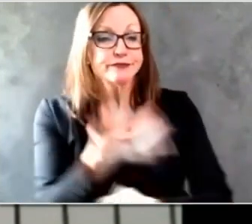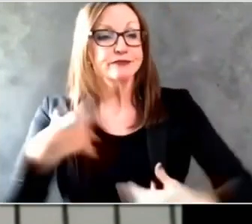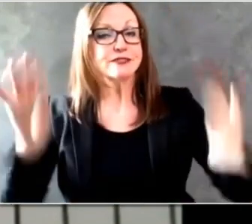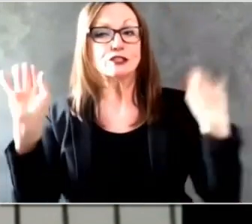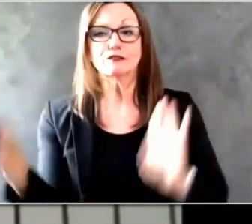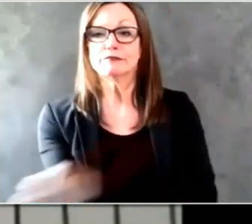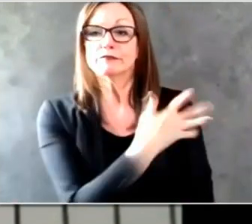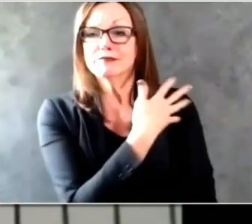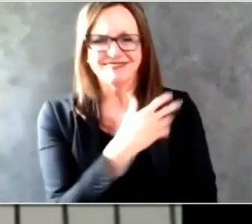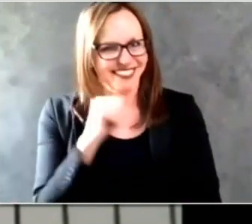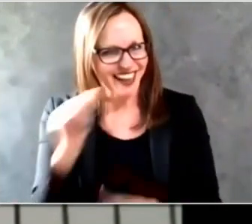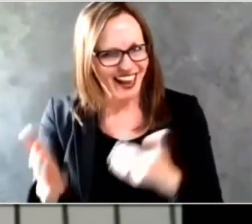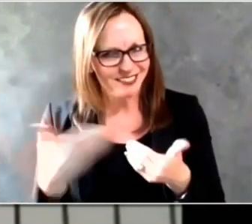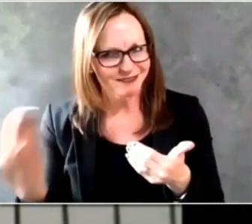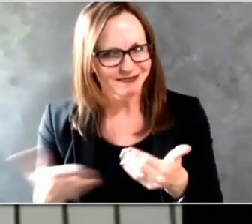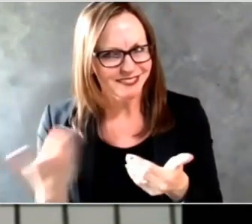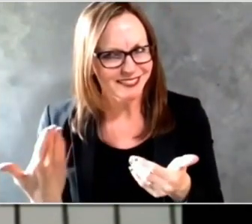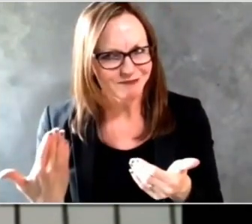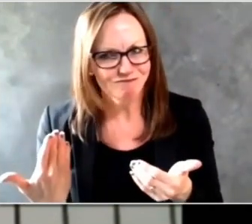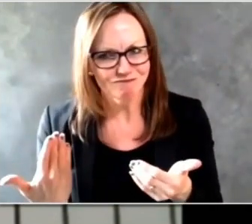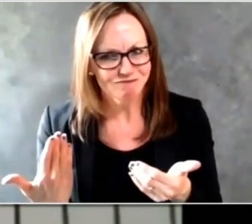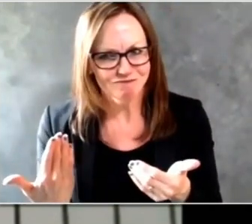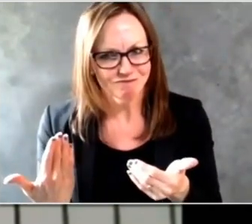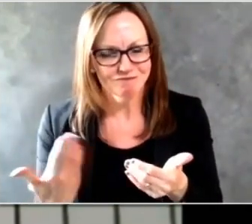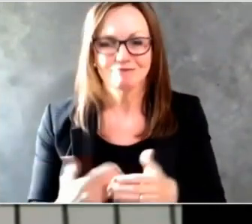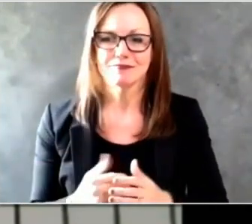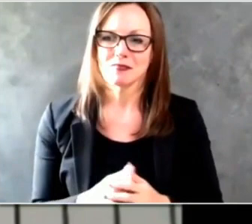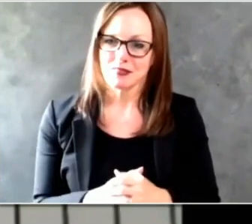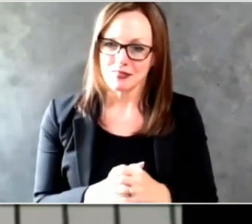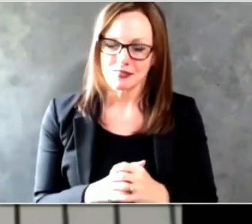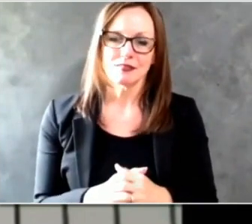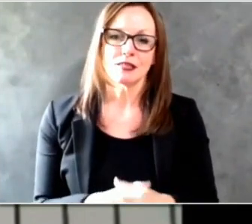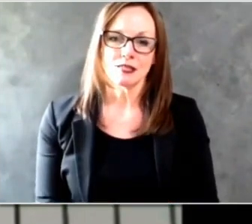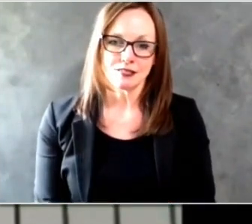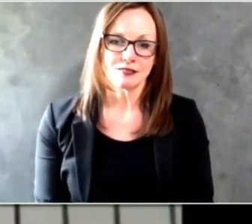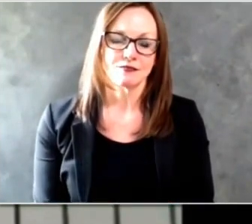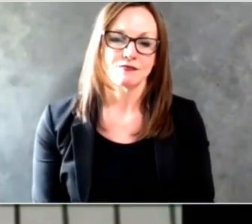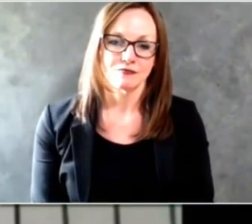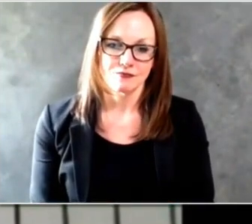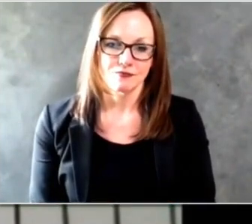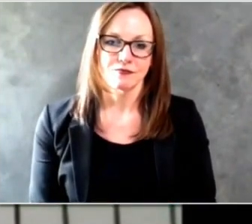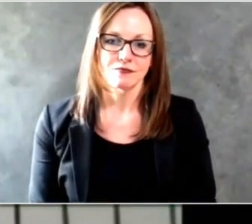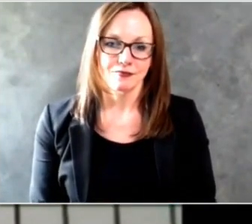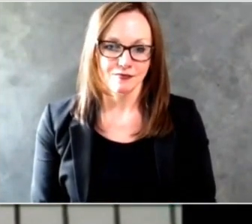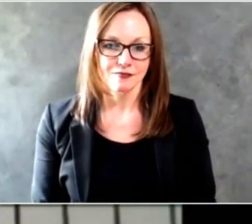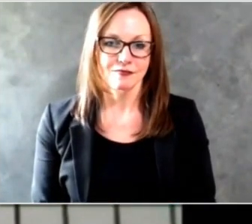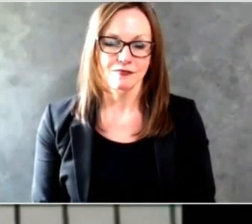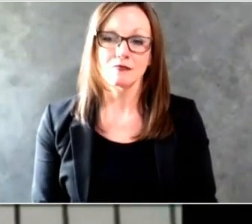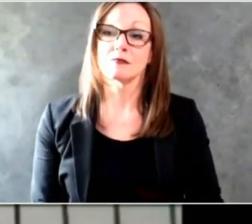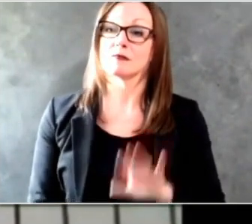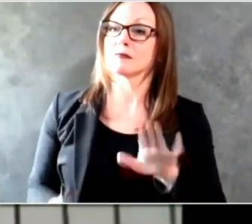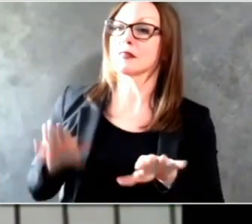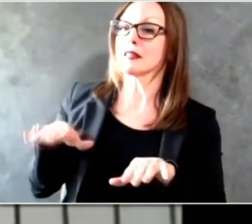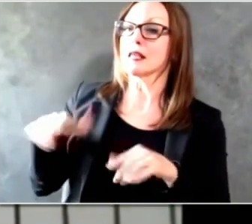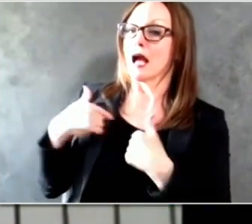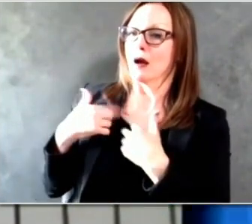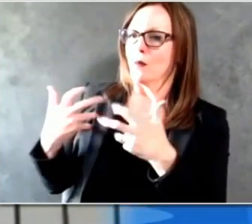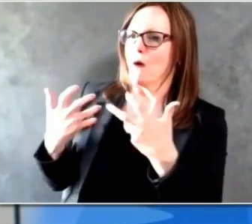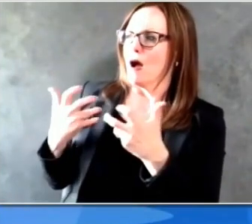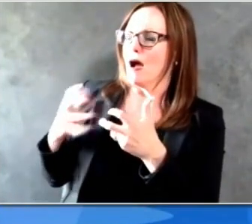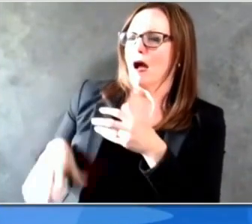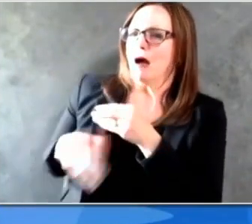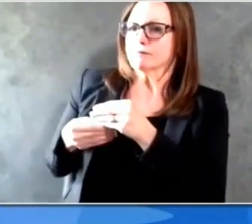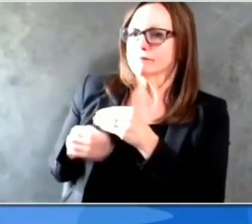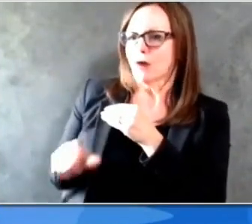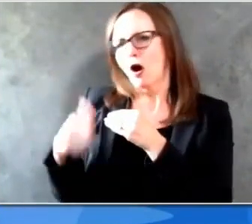If not, we'll... Yeah, could you... Go ahead. Sorry about that. Could you tell me how the virus activity right now